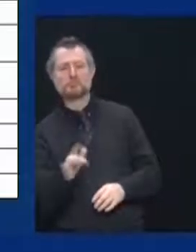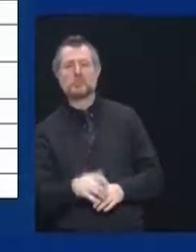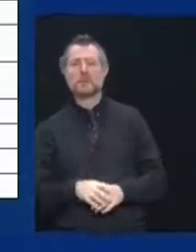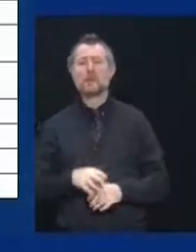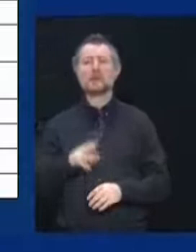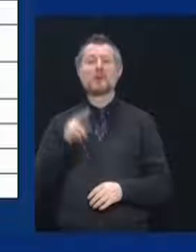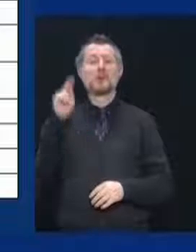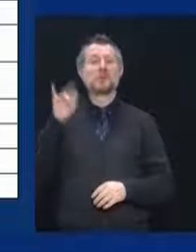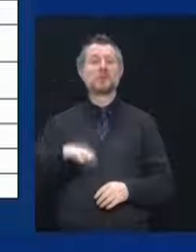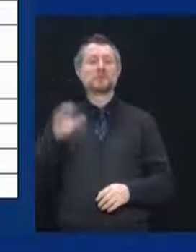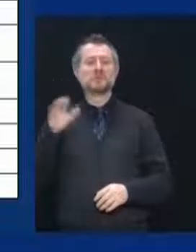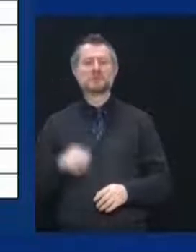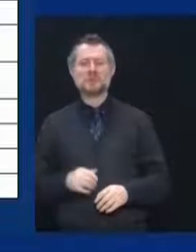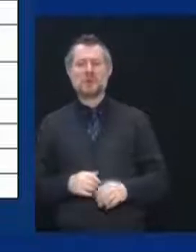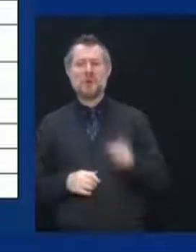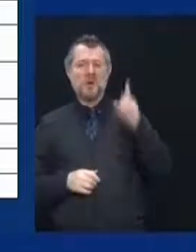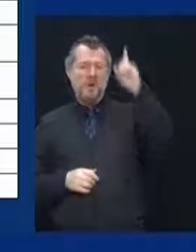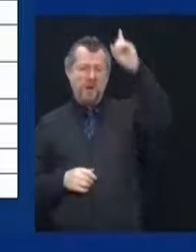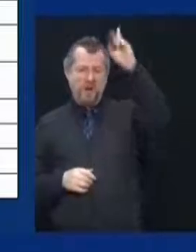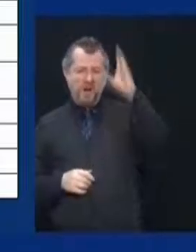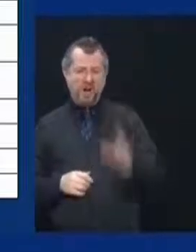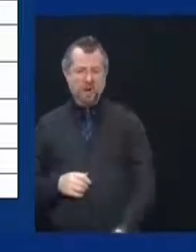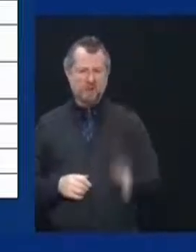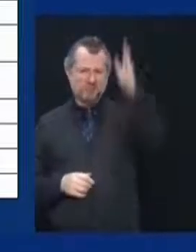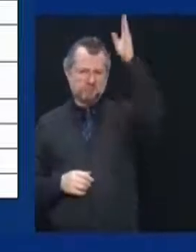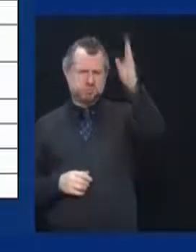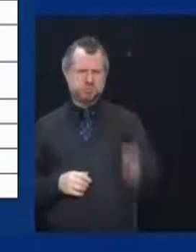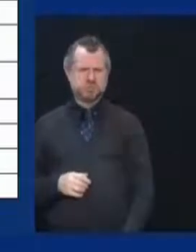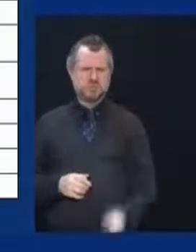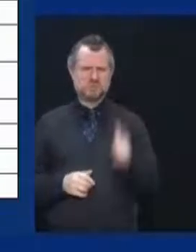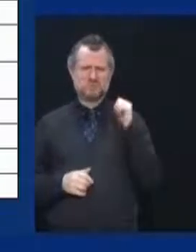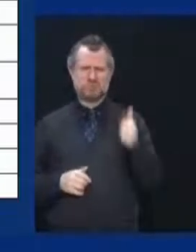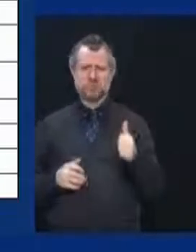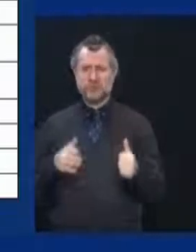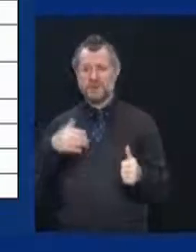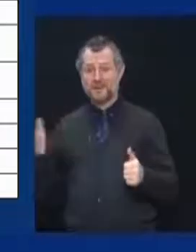100% to 44%,